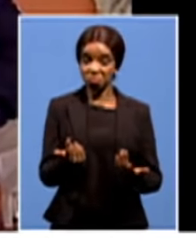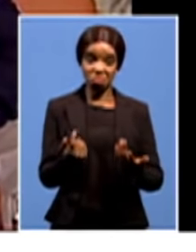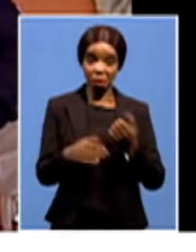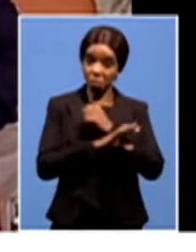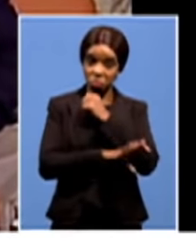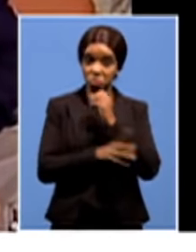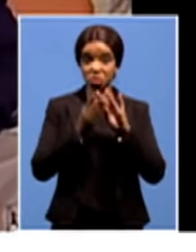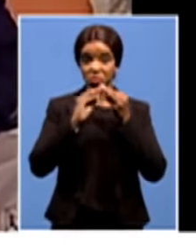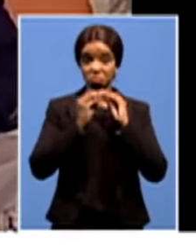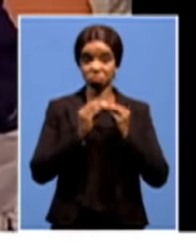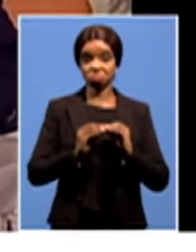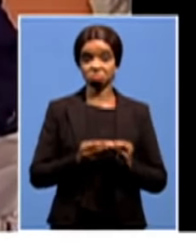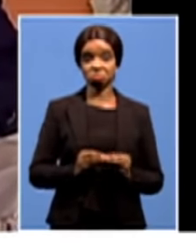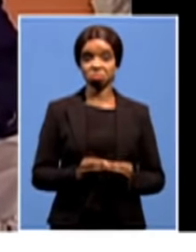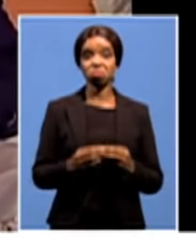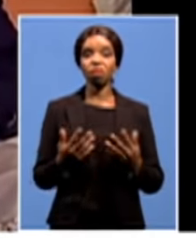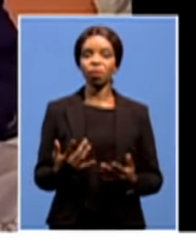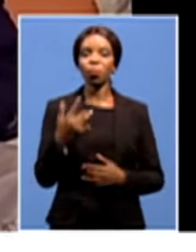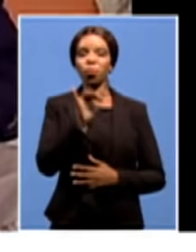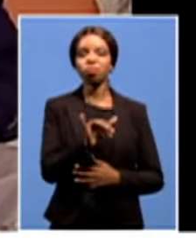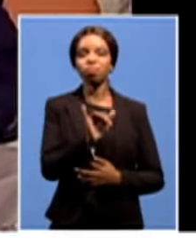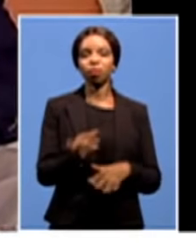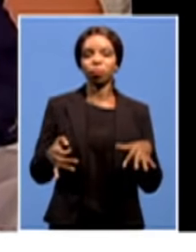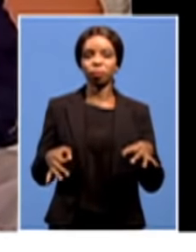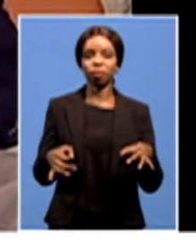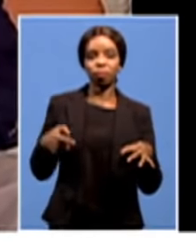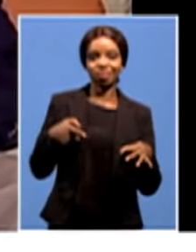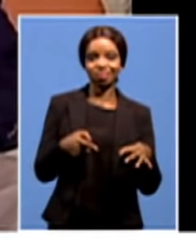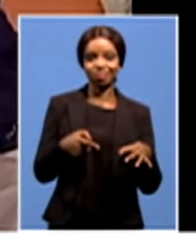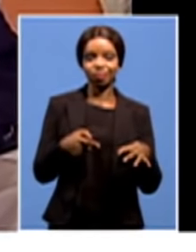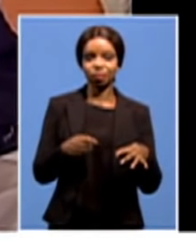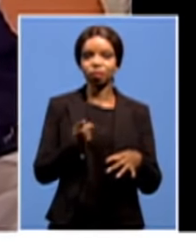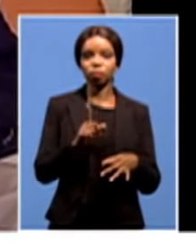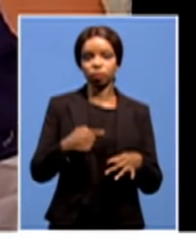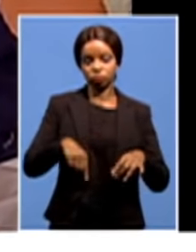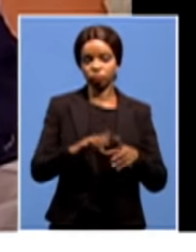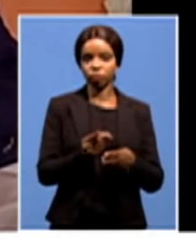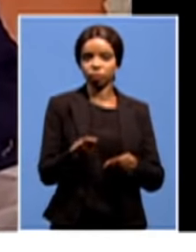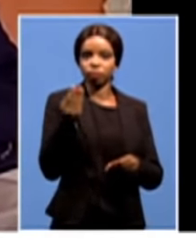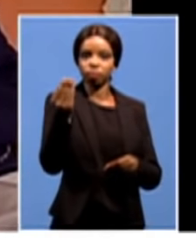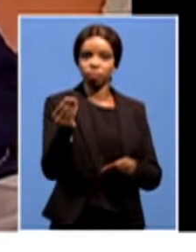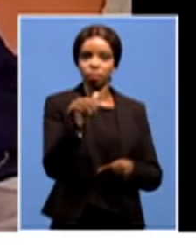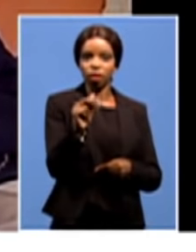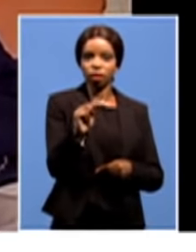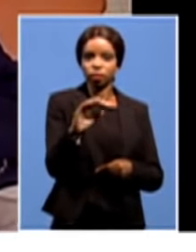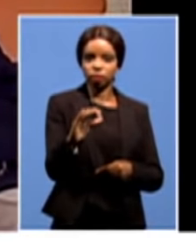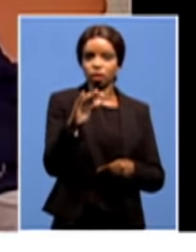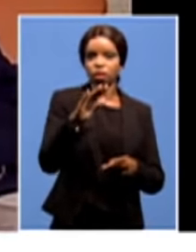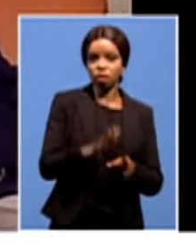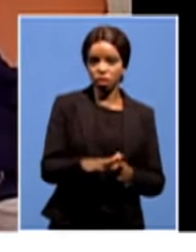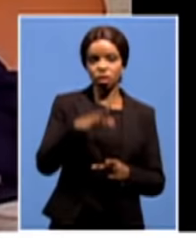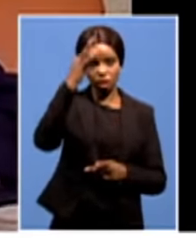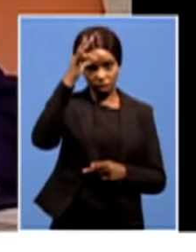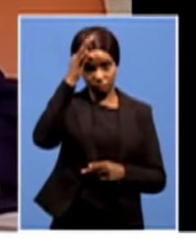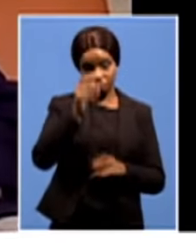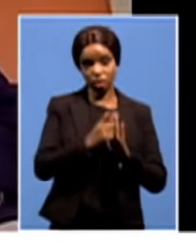amended in terms of the yellow paper, which we actually gave to the ANC and the government on the 9th of December,